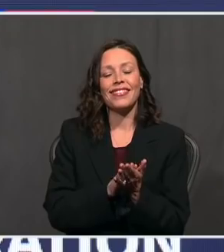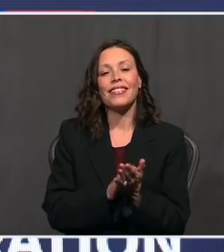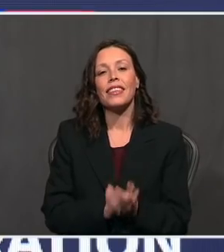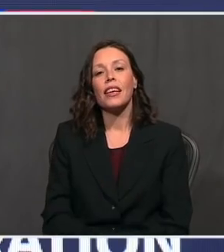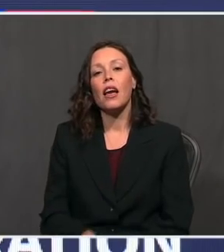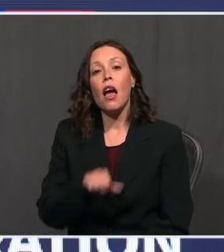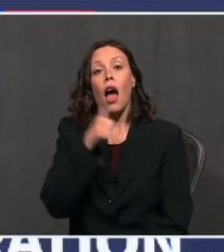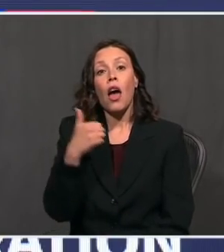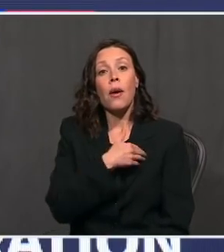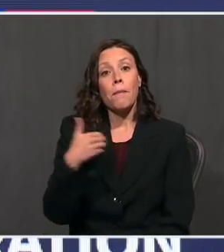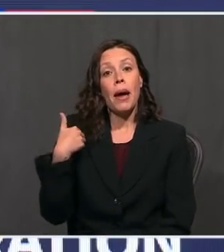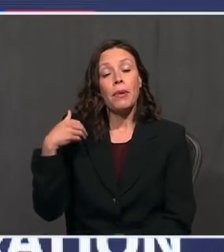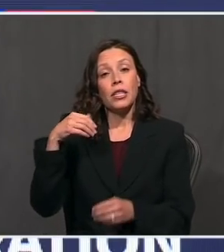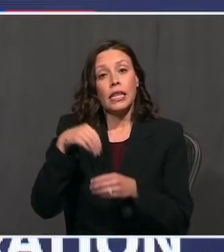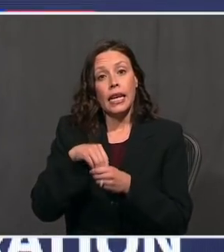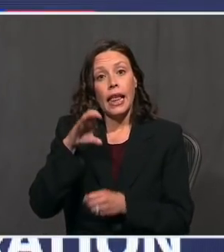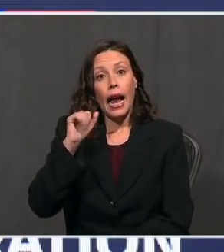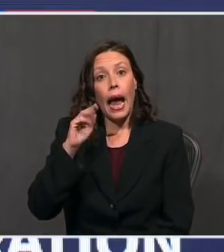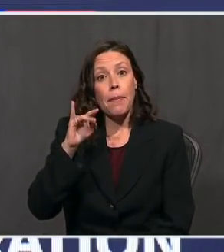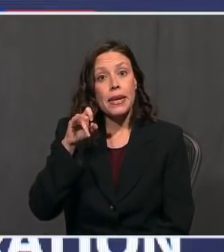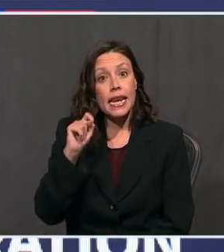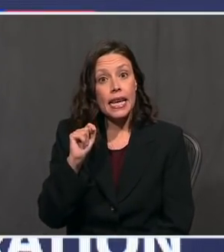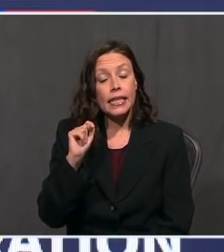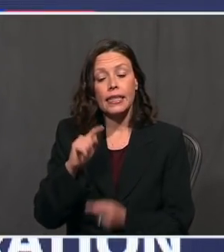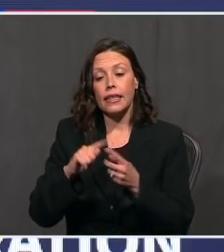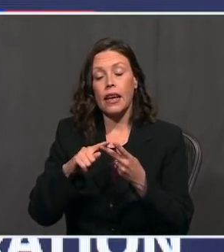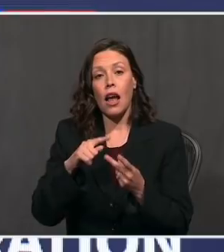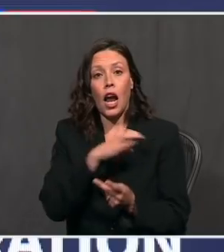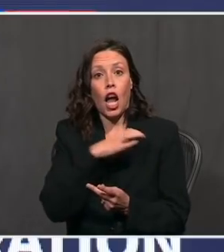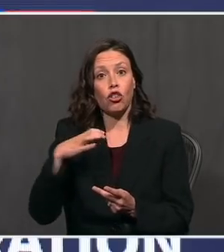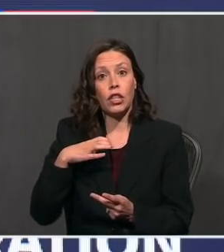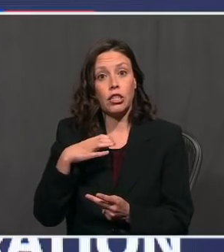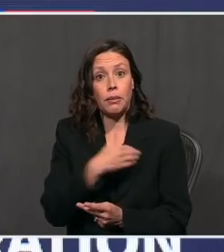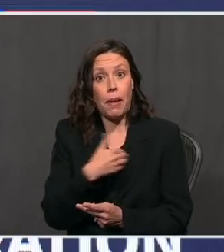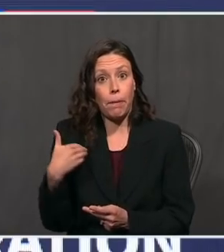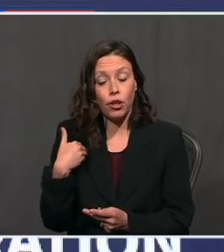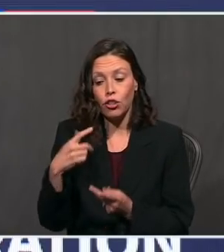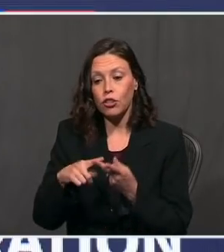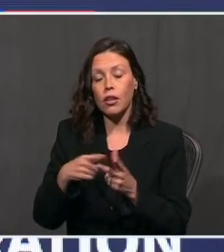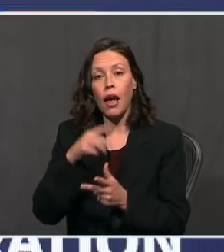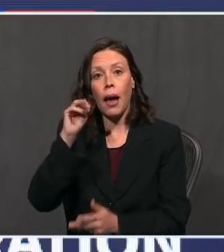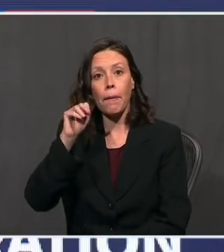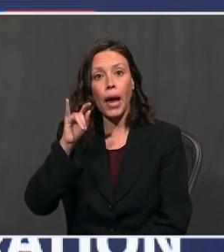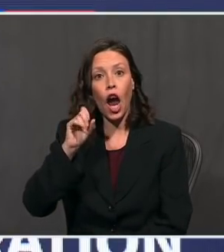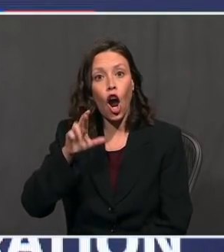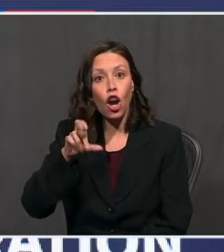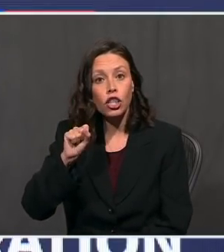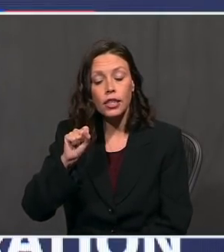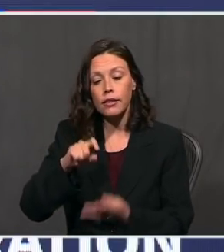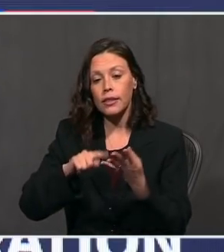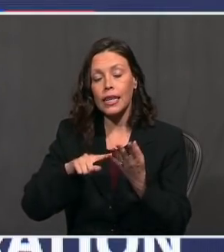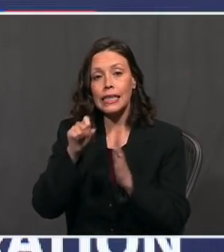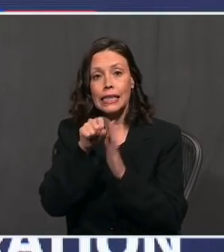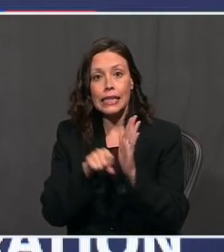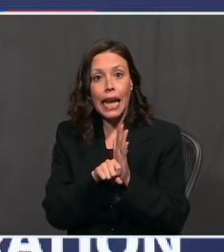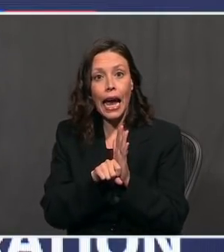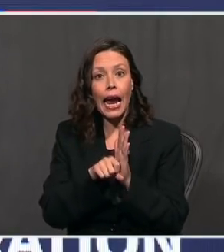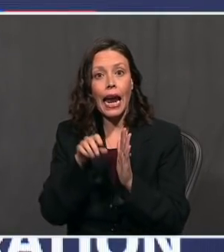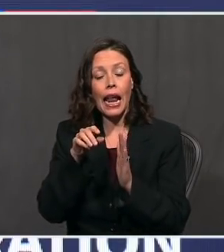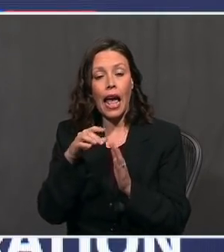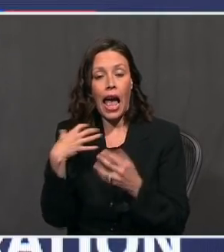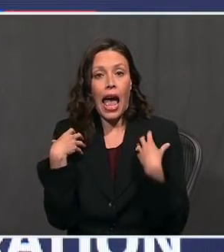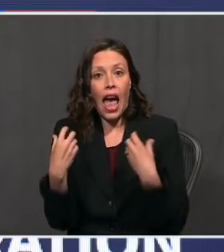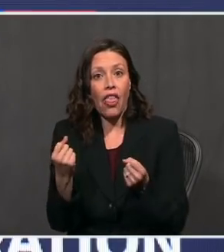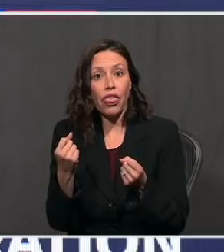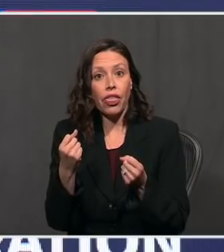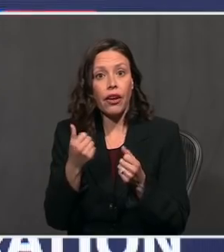To other members of the Cabinet who are with us today, members of Congress, to mayors and state and local officials, especially health officials from